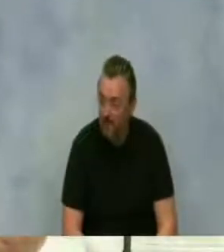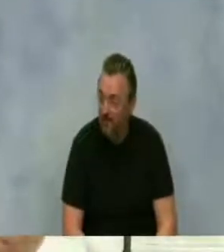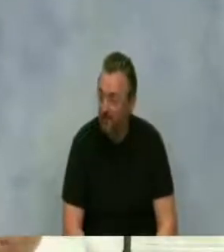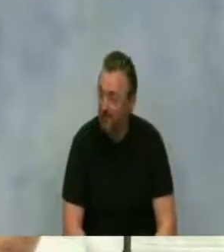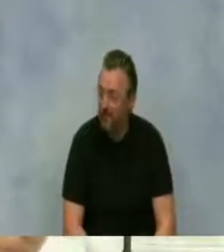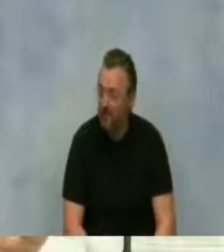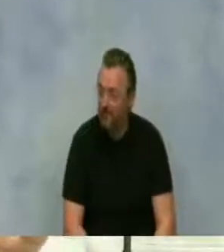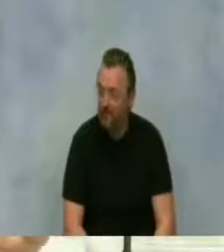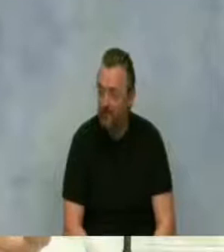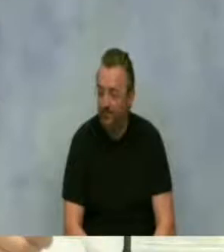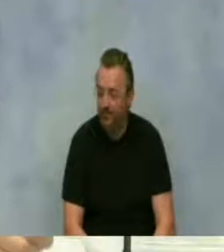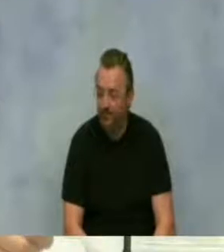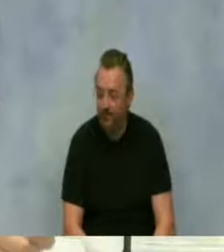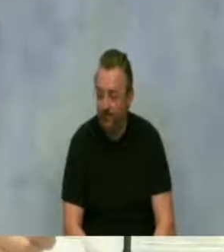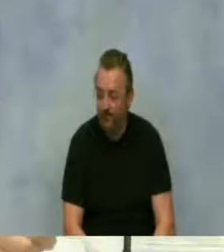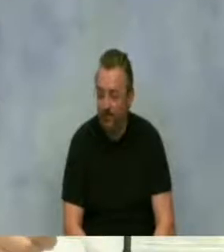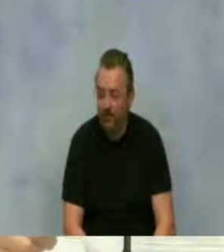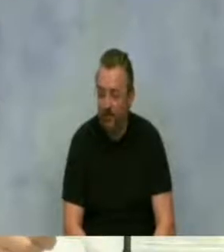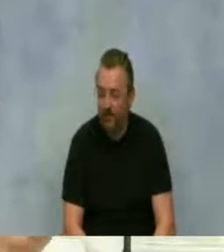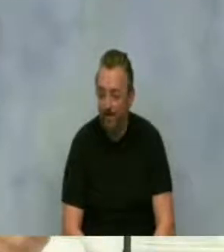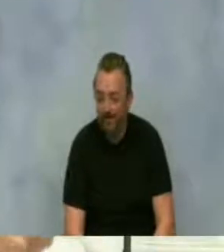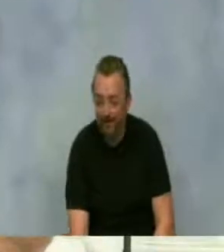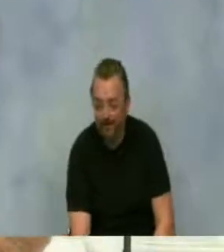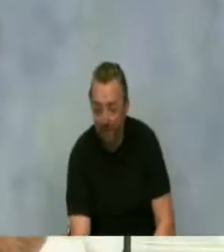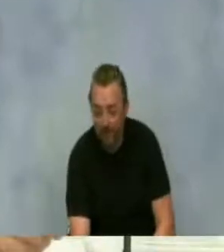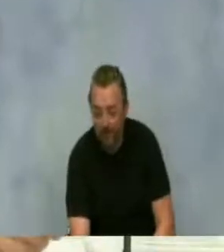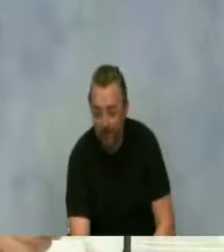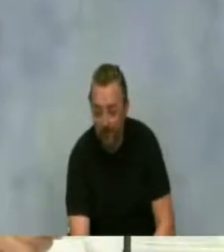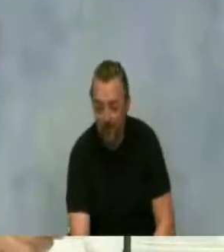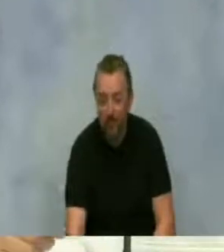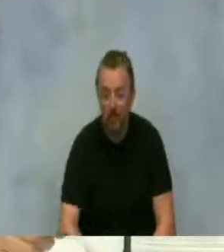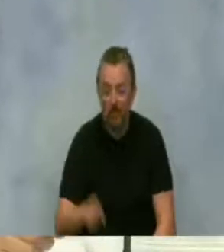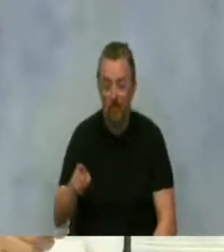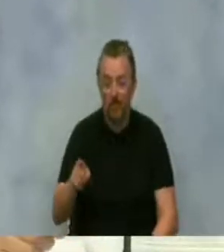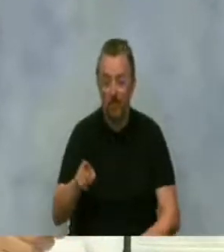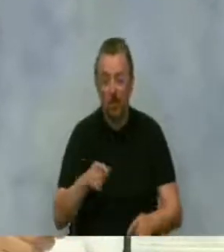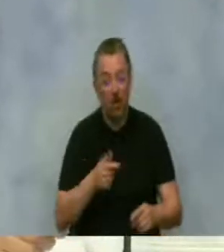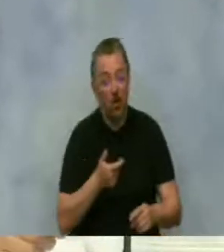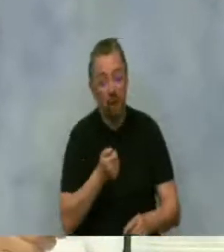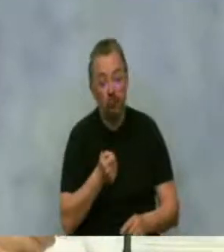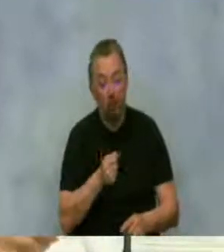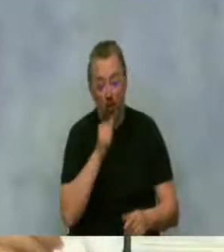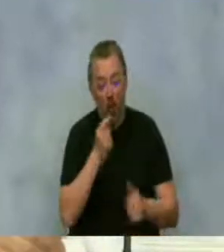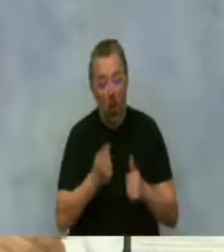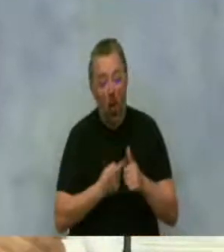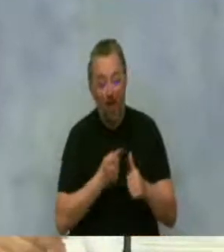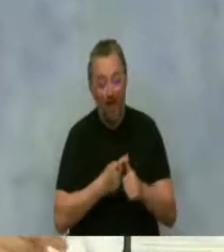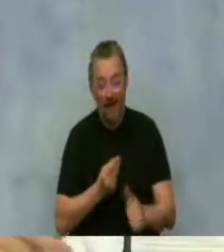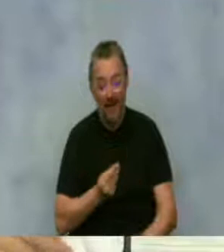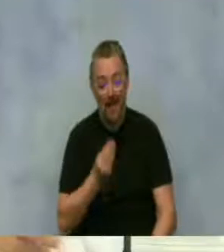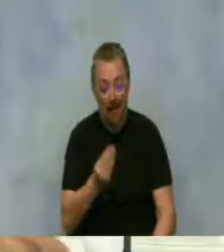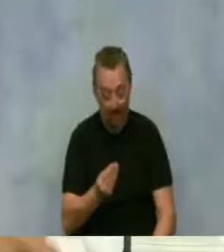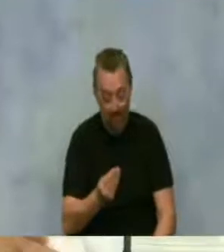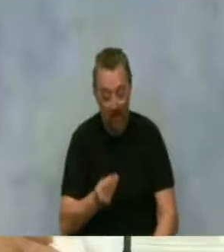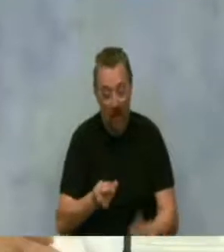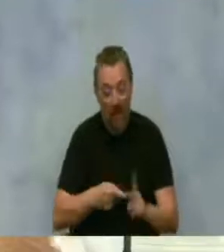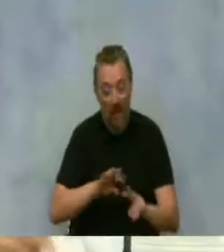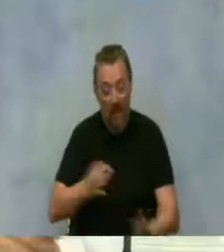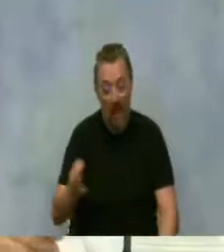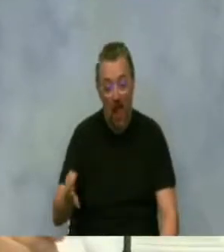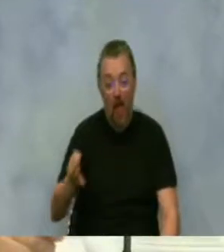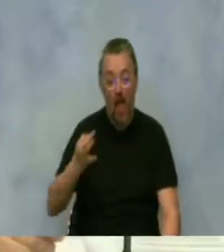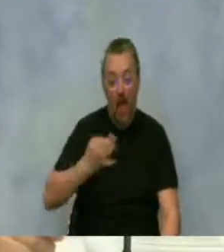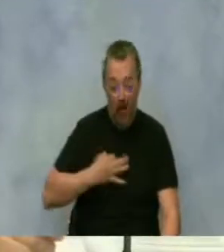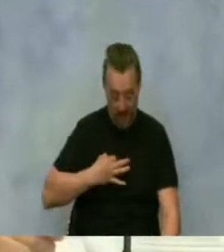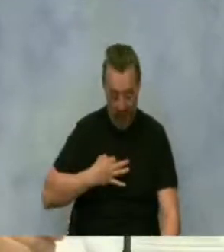Yeah, thank you, Councillor. A remote control is not automatically given, but if we are asked to provide one,